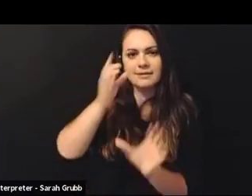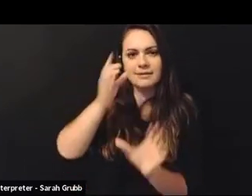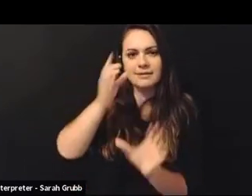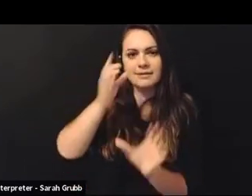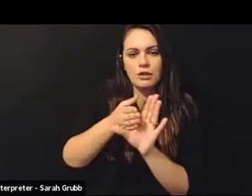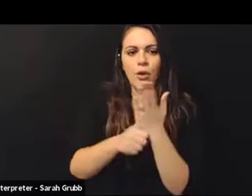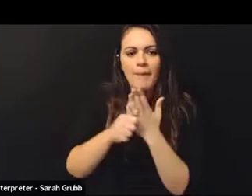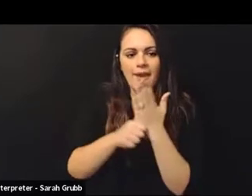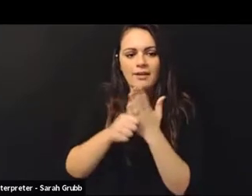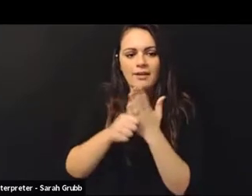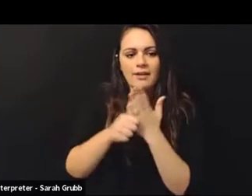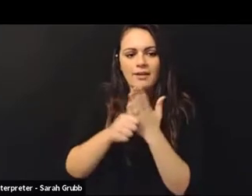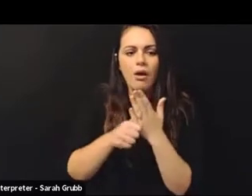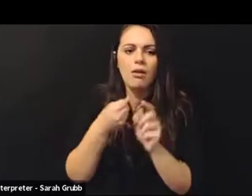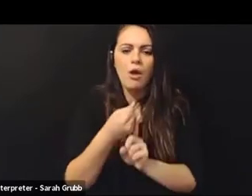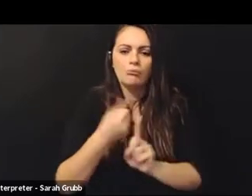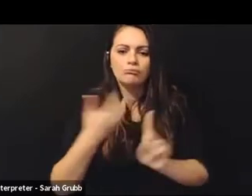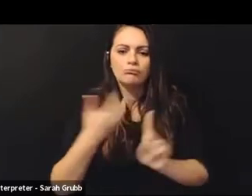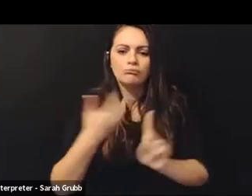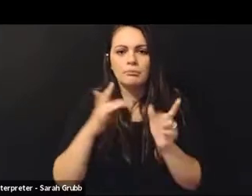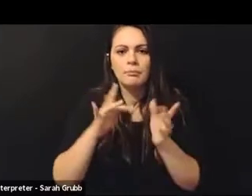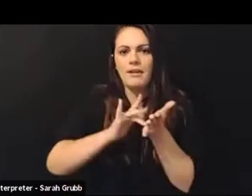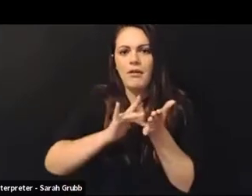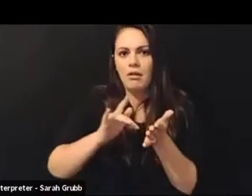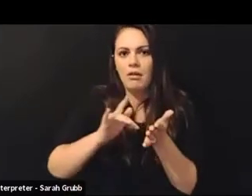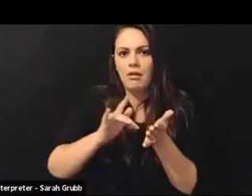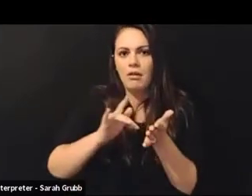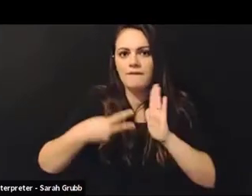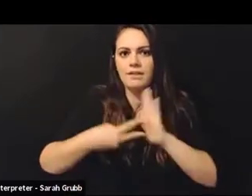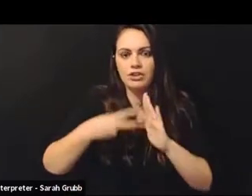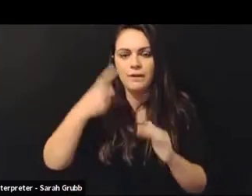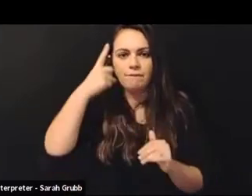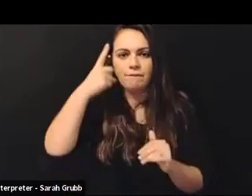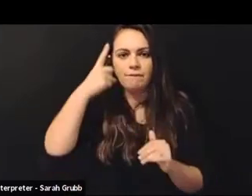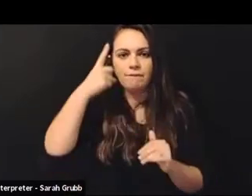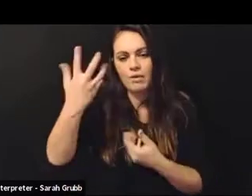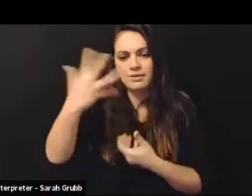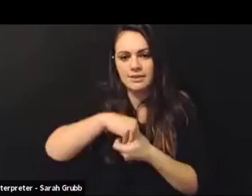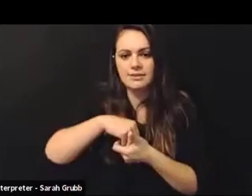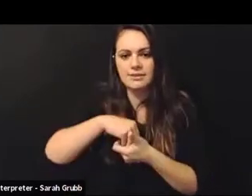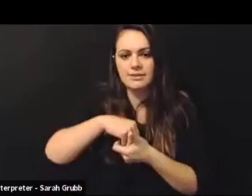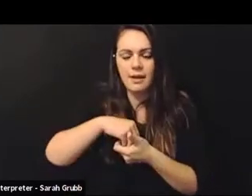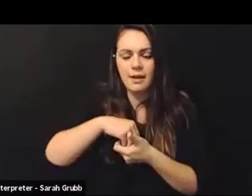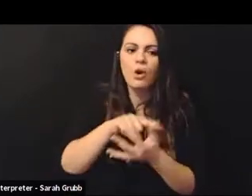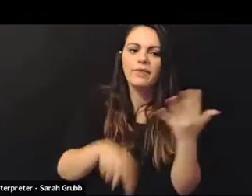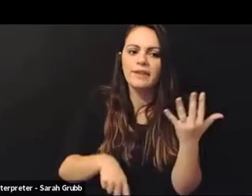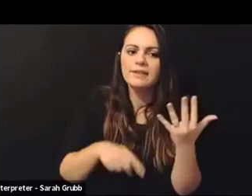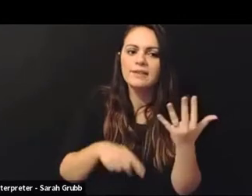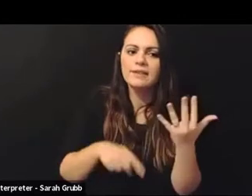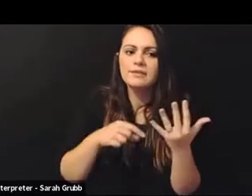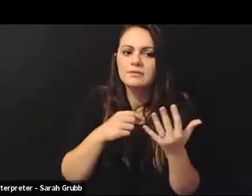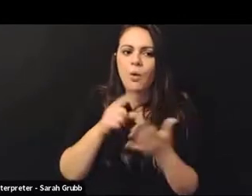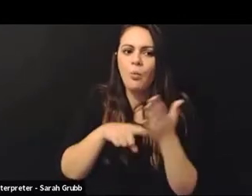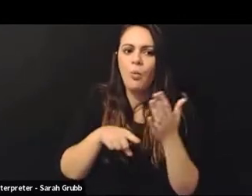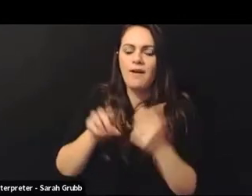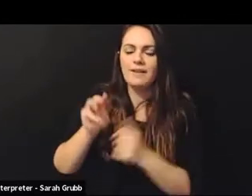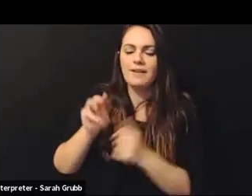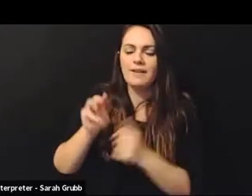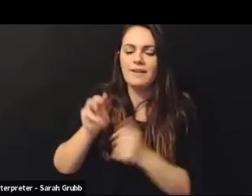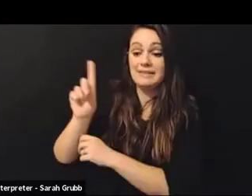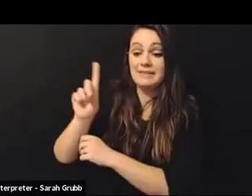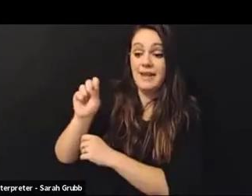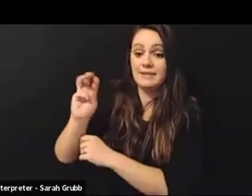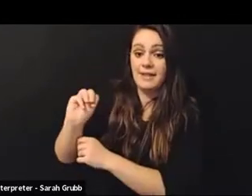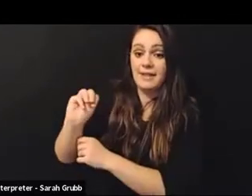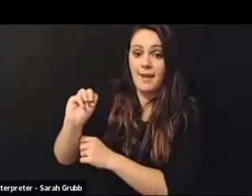medical definition for autism. So these are all areas that they look at. And if there's differences or really big problems with some of them that affect